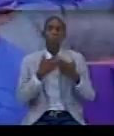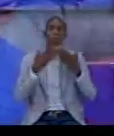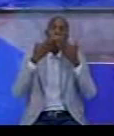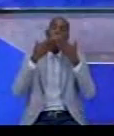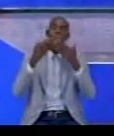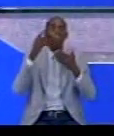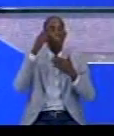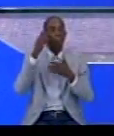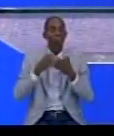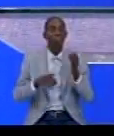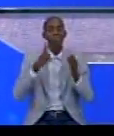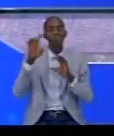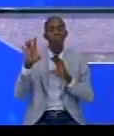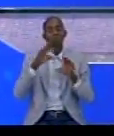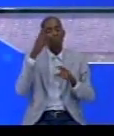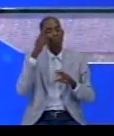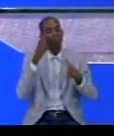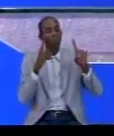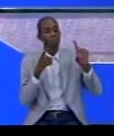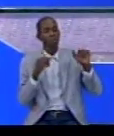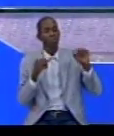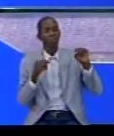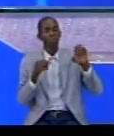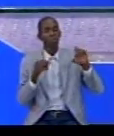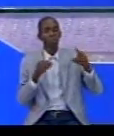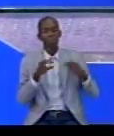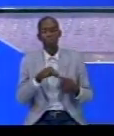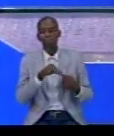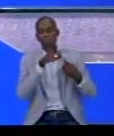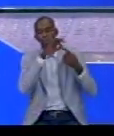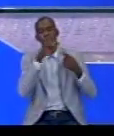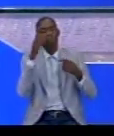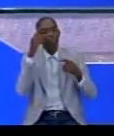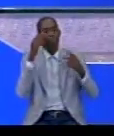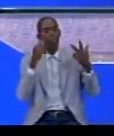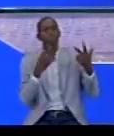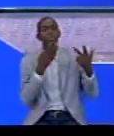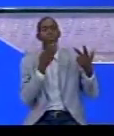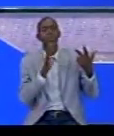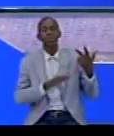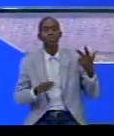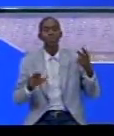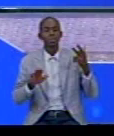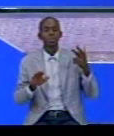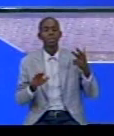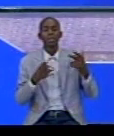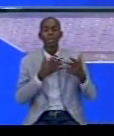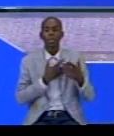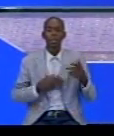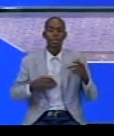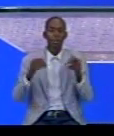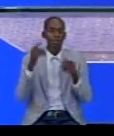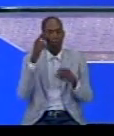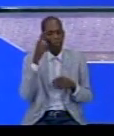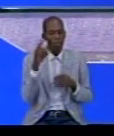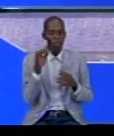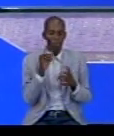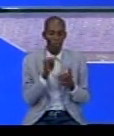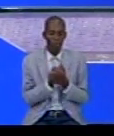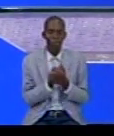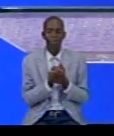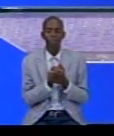you did for Daniel in particular, for Shadrach, Meshach, and Abednego, and for that team.